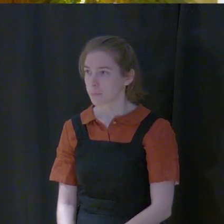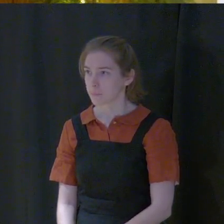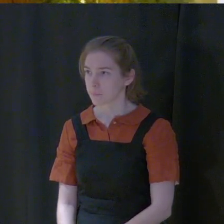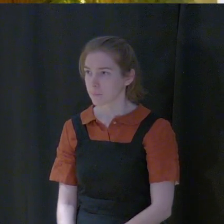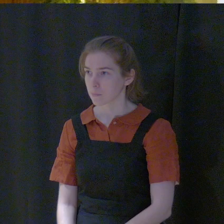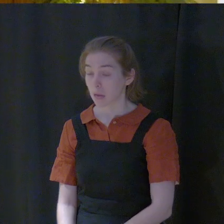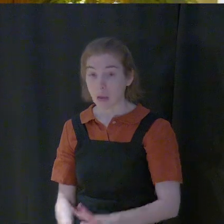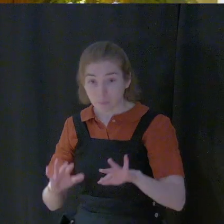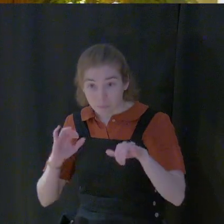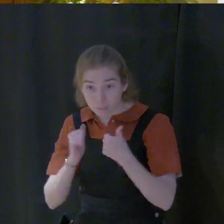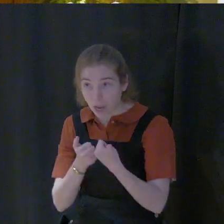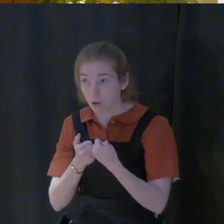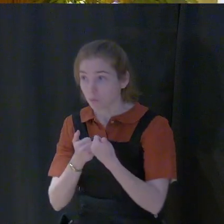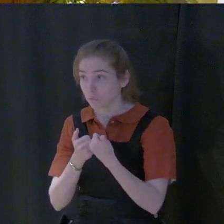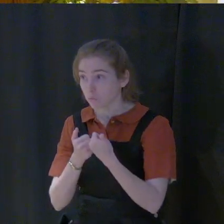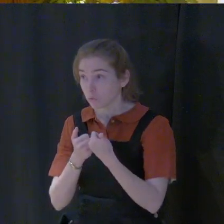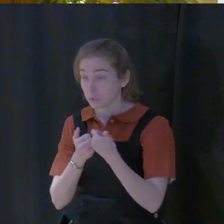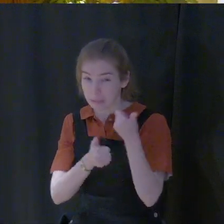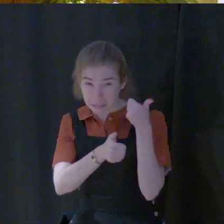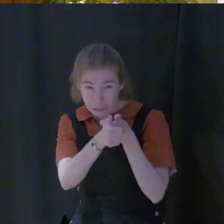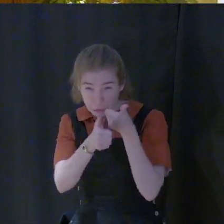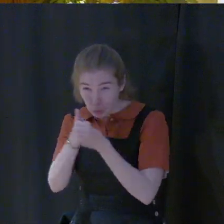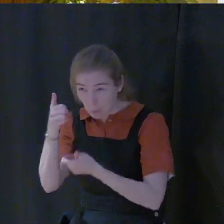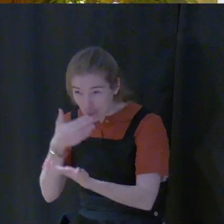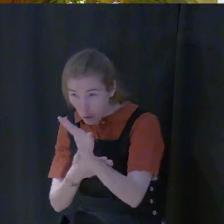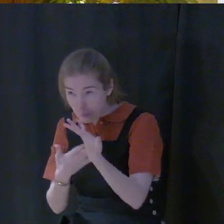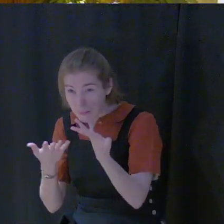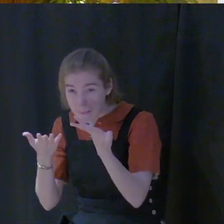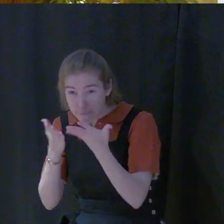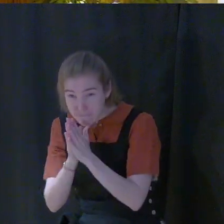I'm challenging each of us this morning to ask ourselves this question.